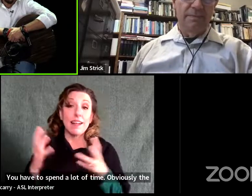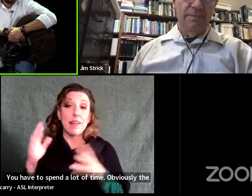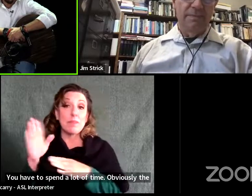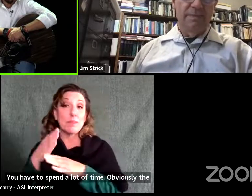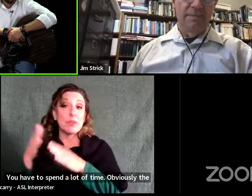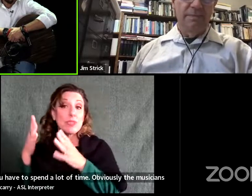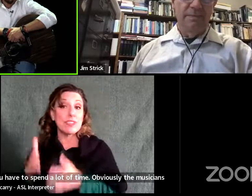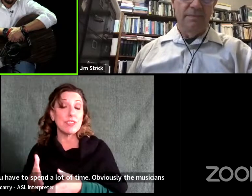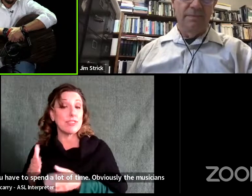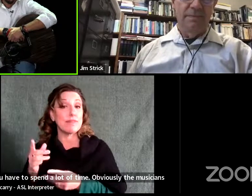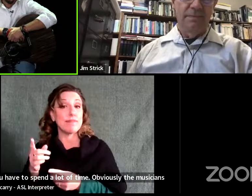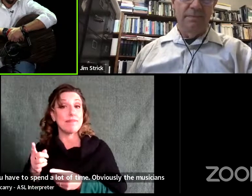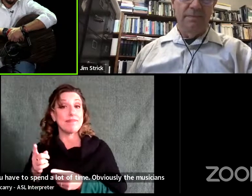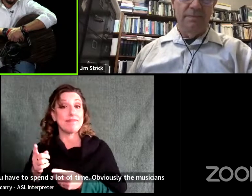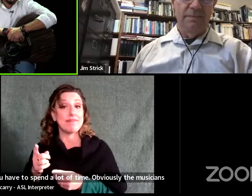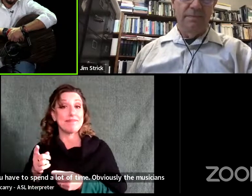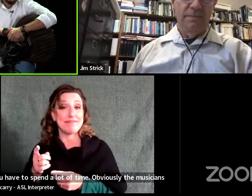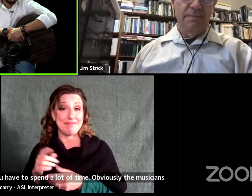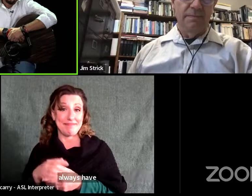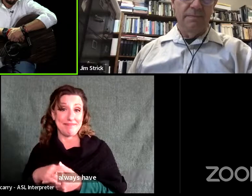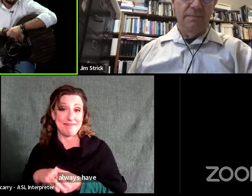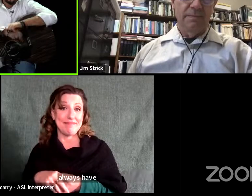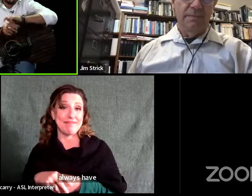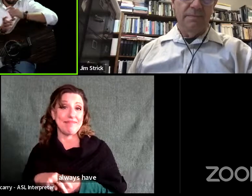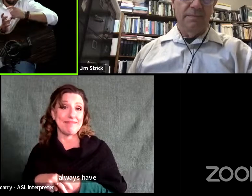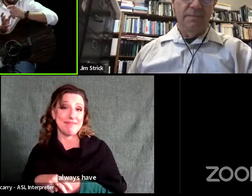always have